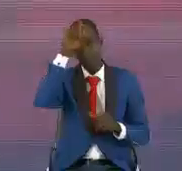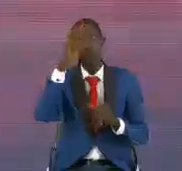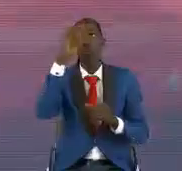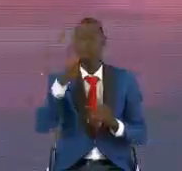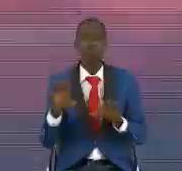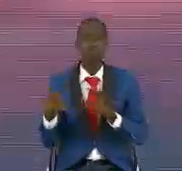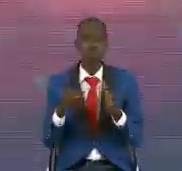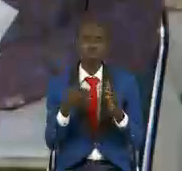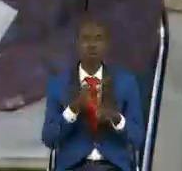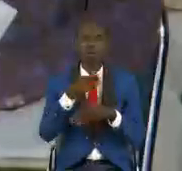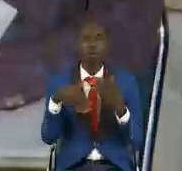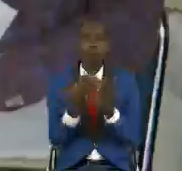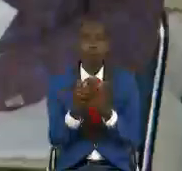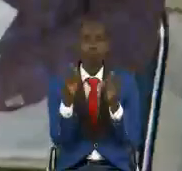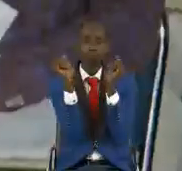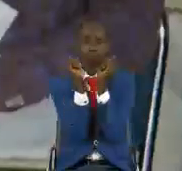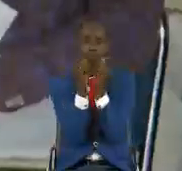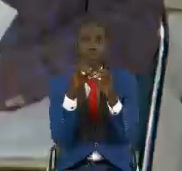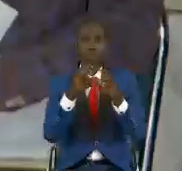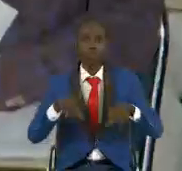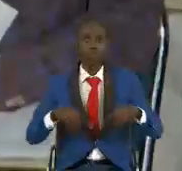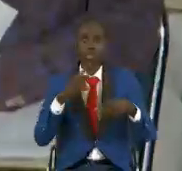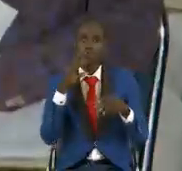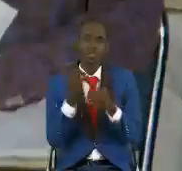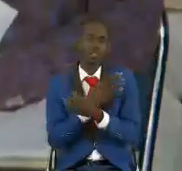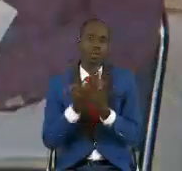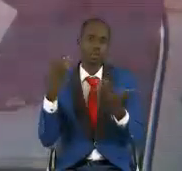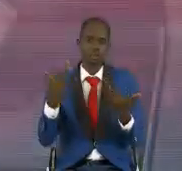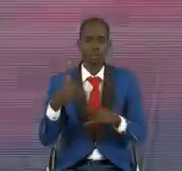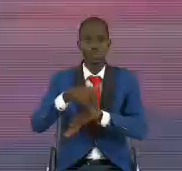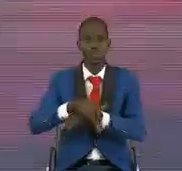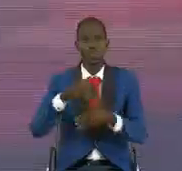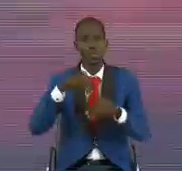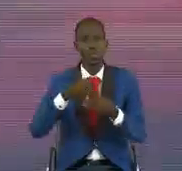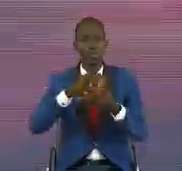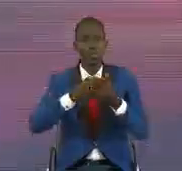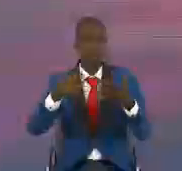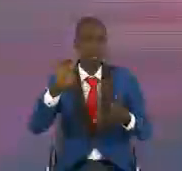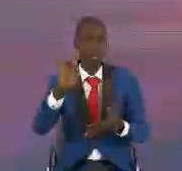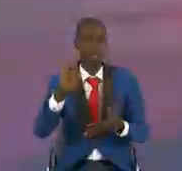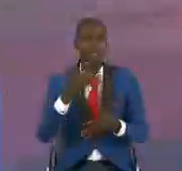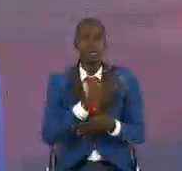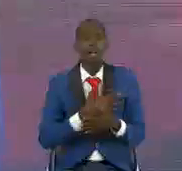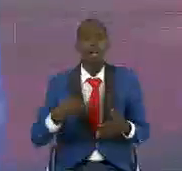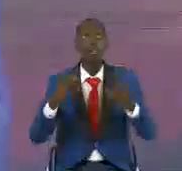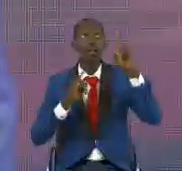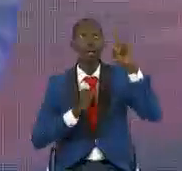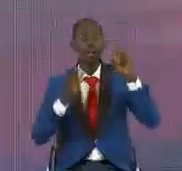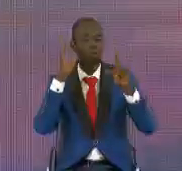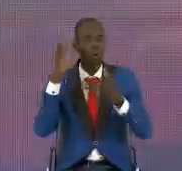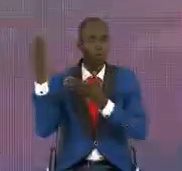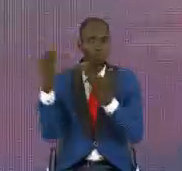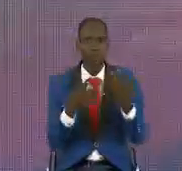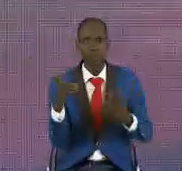taken away tonight. And then in verse 8, it tells us, and I will bring you in.